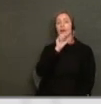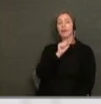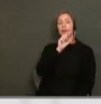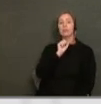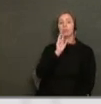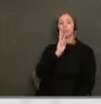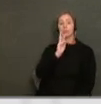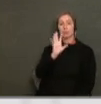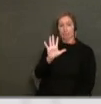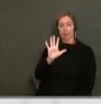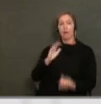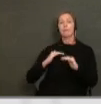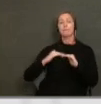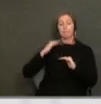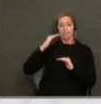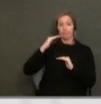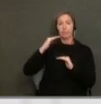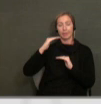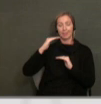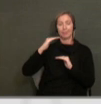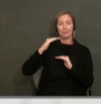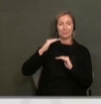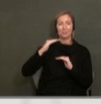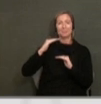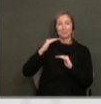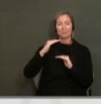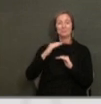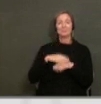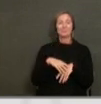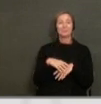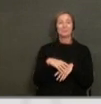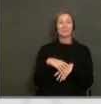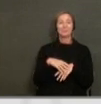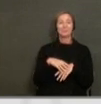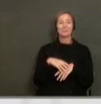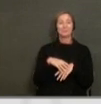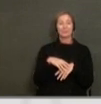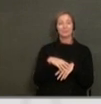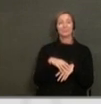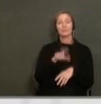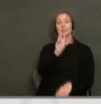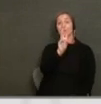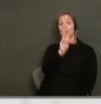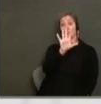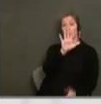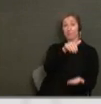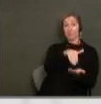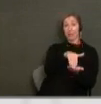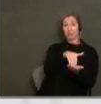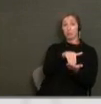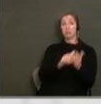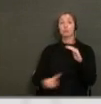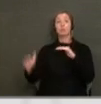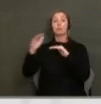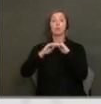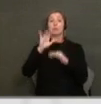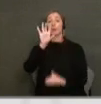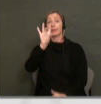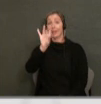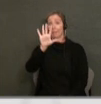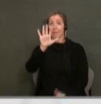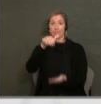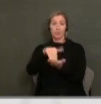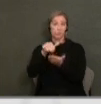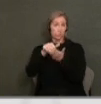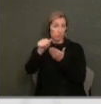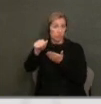age 65 or above, the exemption goes up from $65,000 to